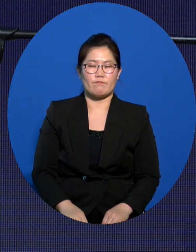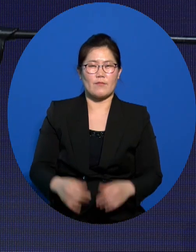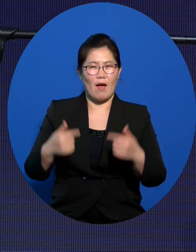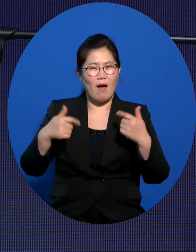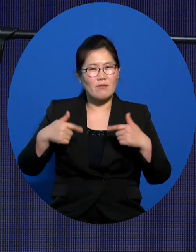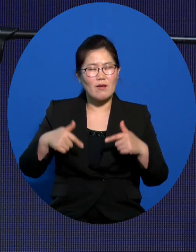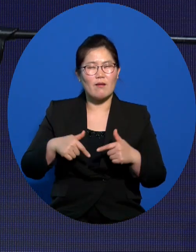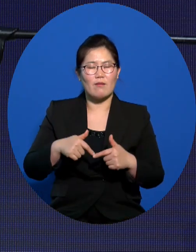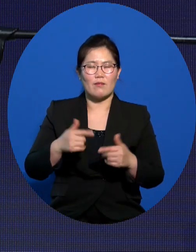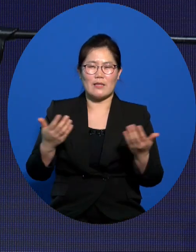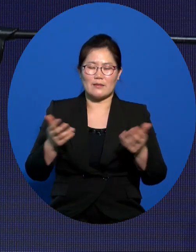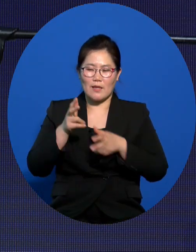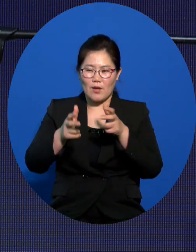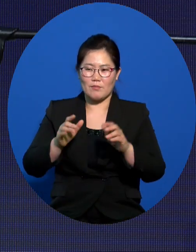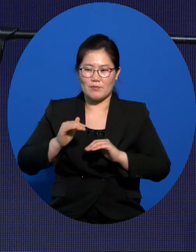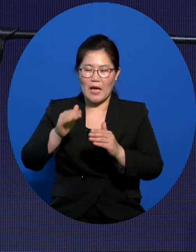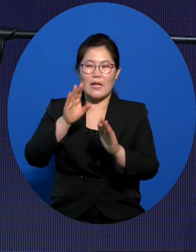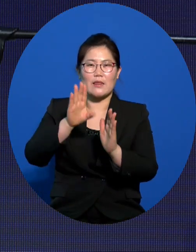can be made.